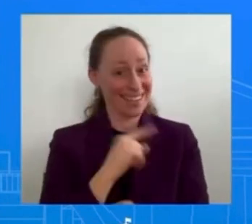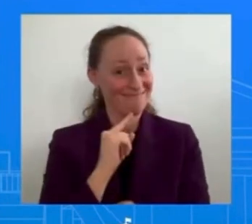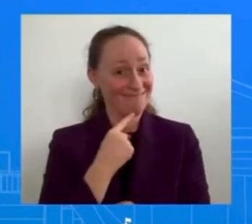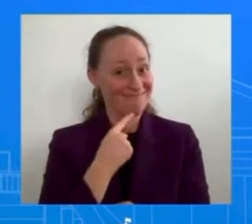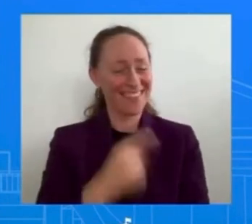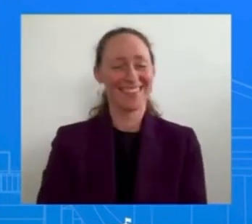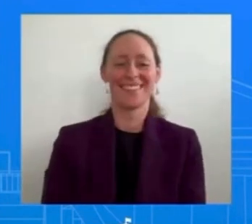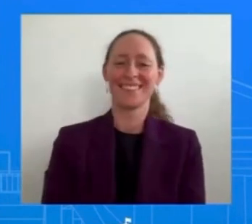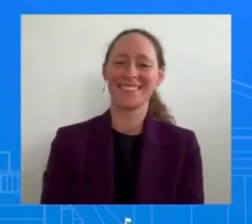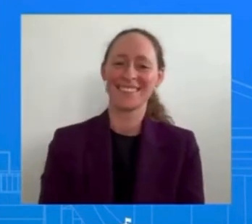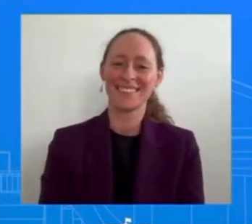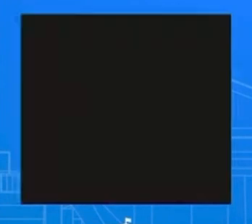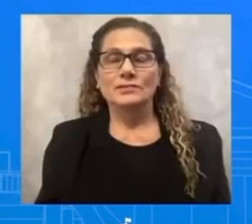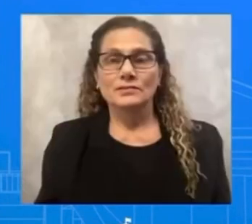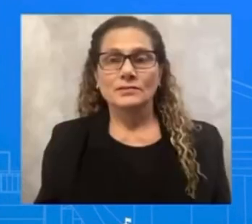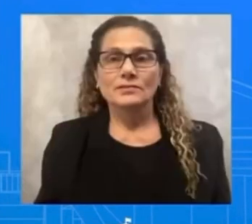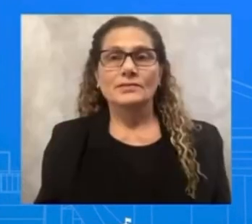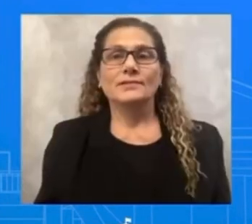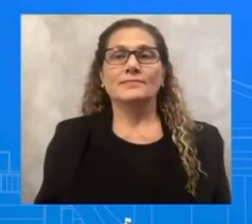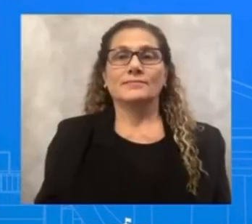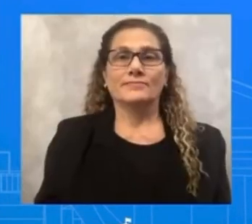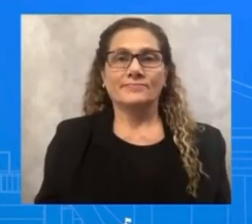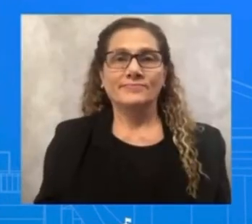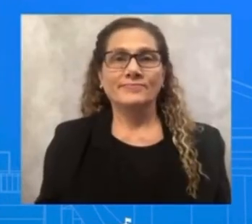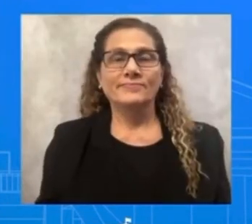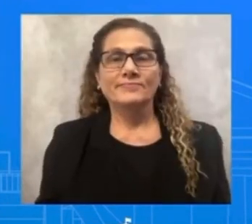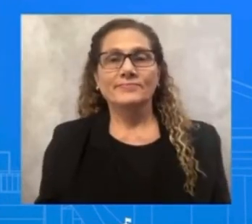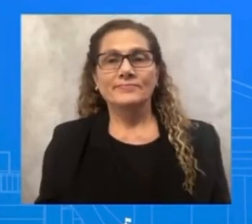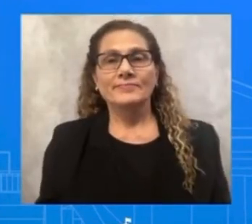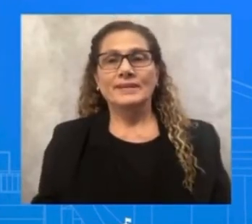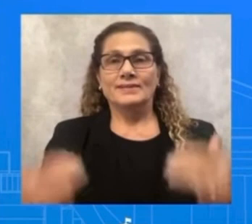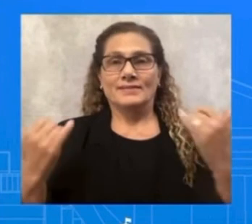But let me just make sure I get their titles right, so I don't want to mess this up.